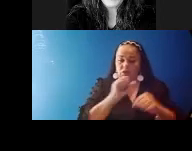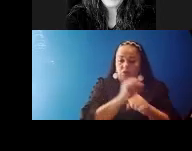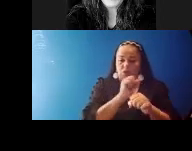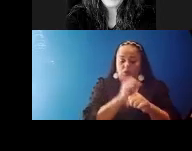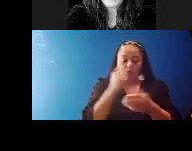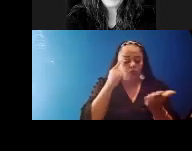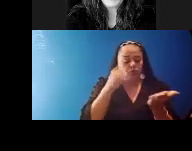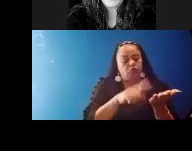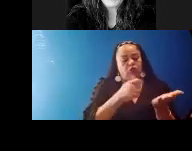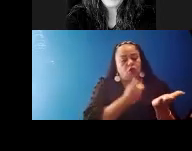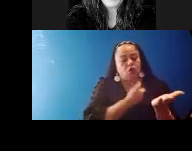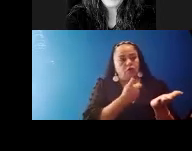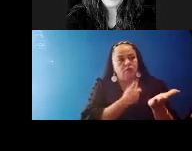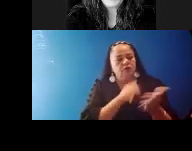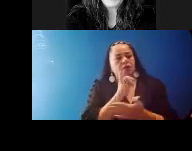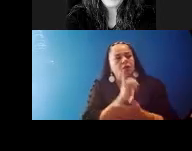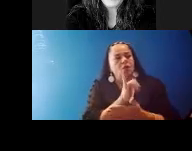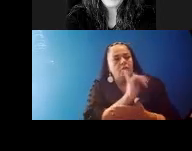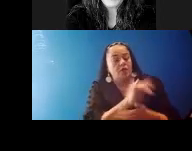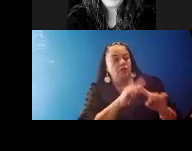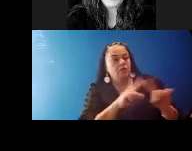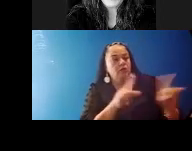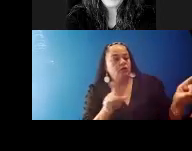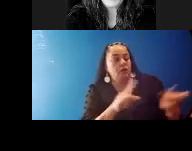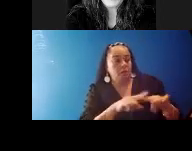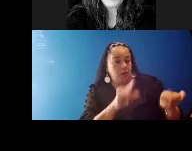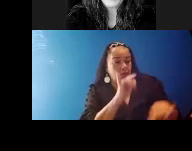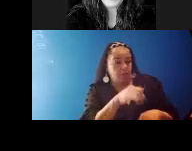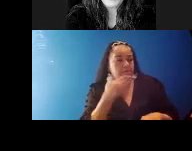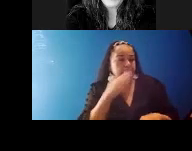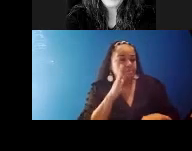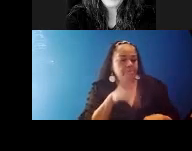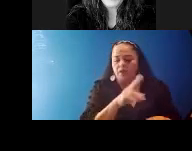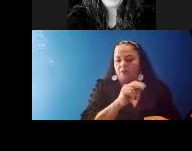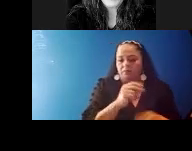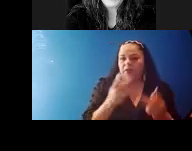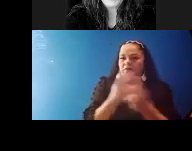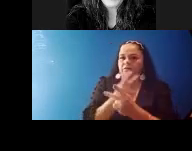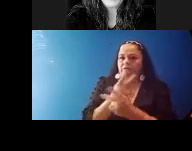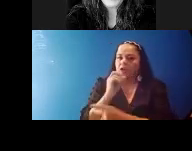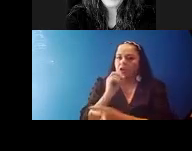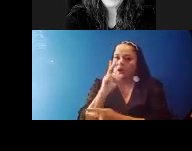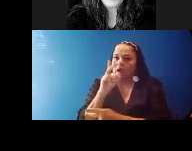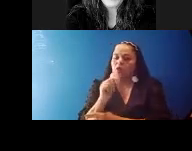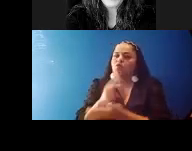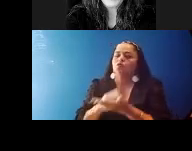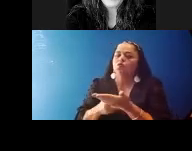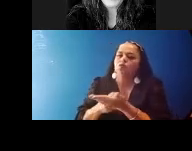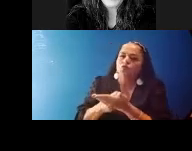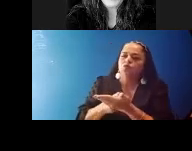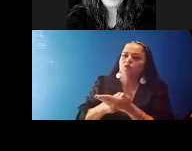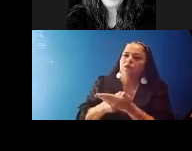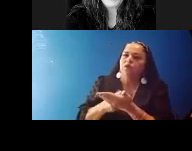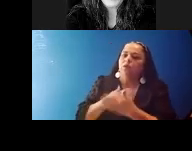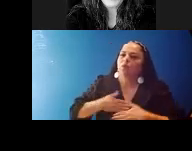okay, just because that's different doesn't mean that it's bad. Let's figure this out and let's get to a place where we can truly like appreciate a better